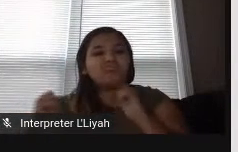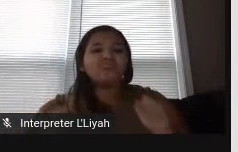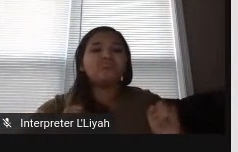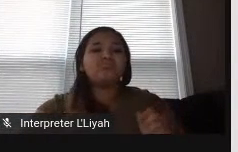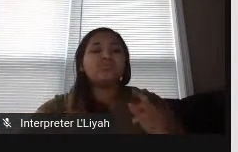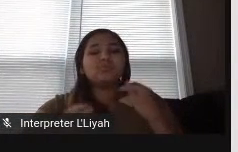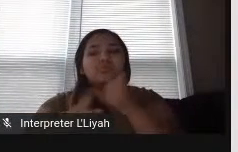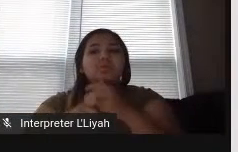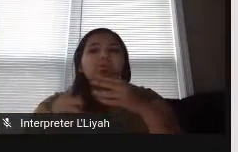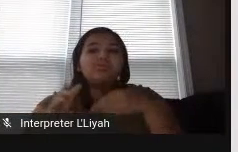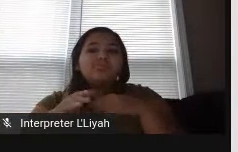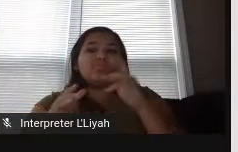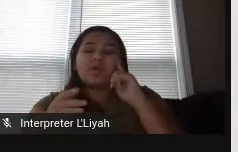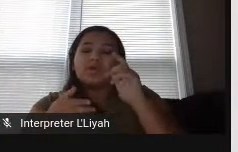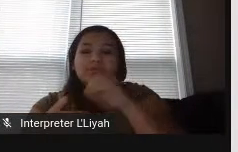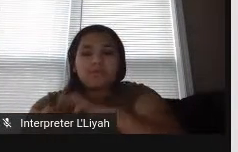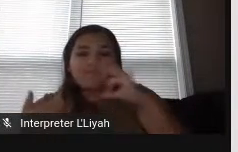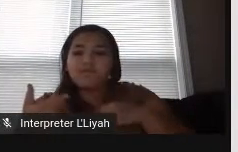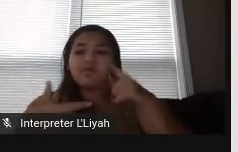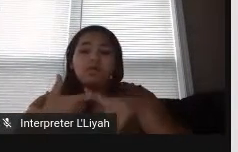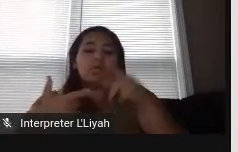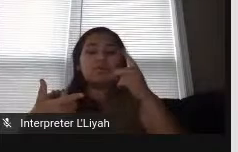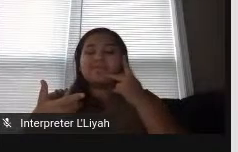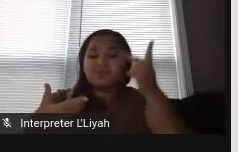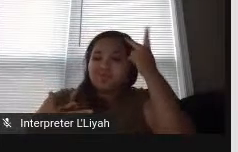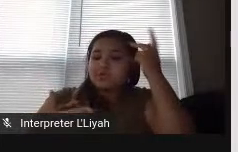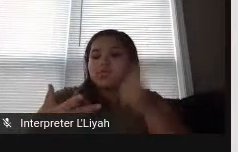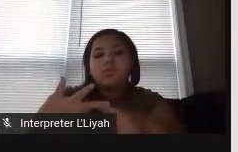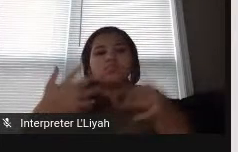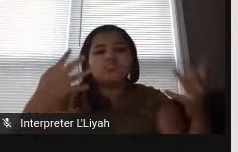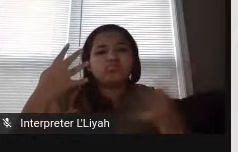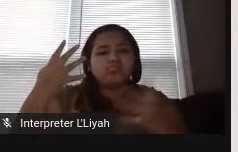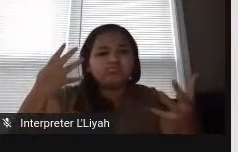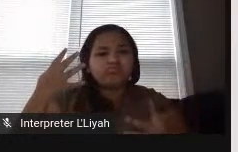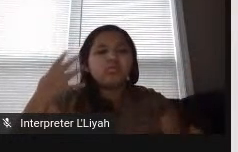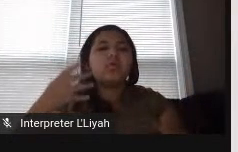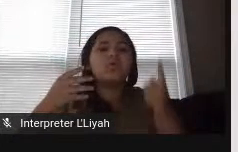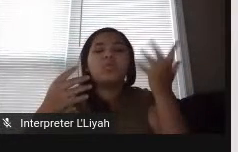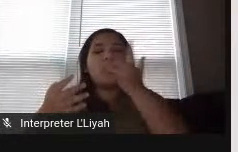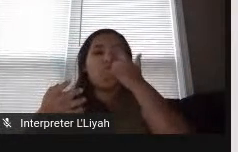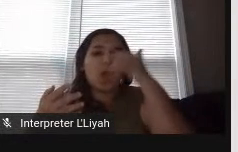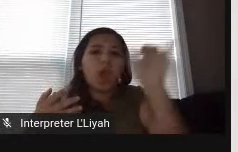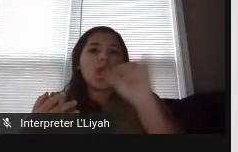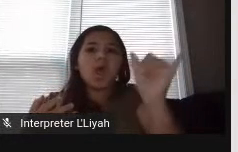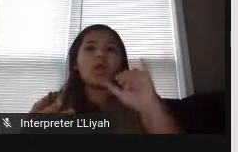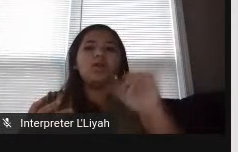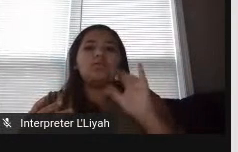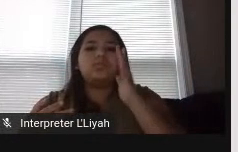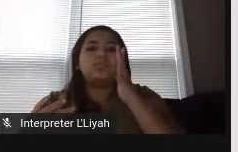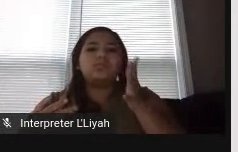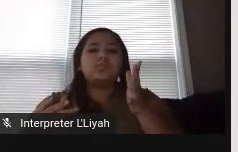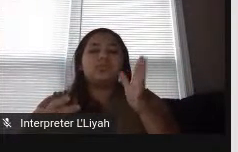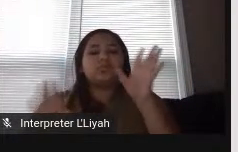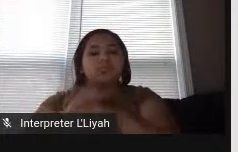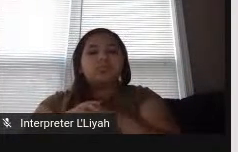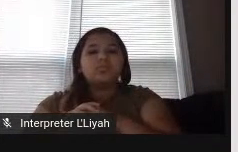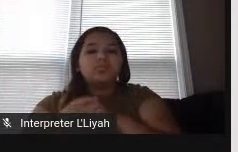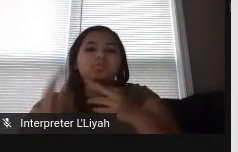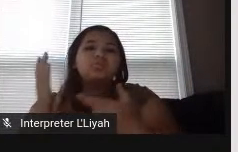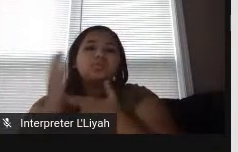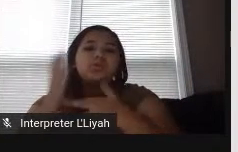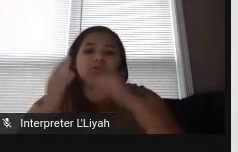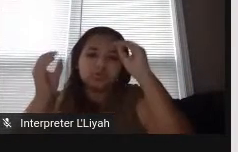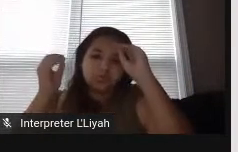key staff and the parents. So typically what that looks like is going to include the resource